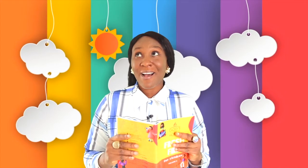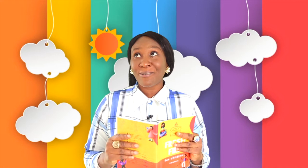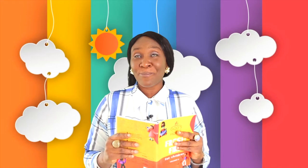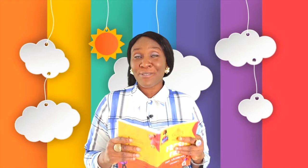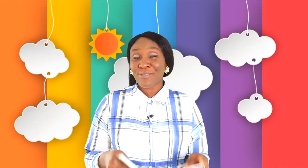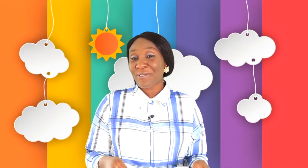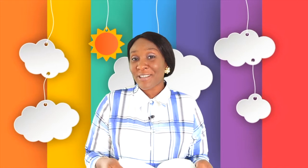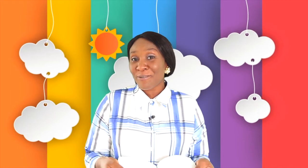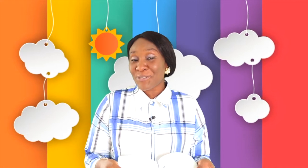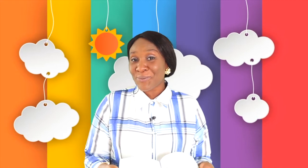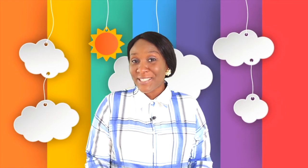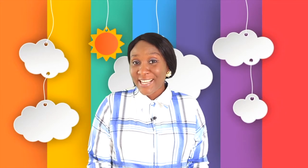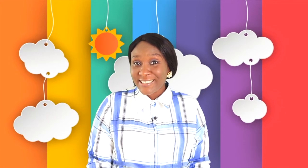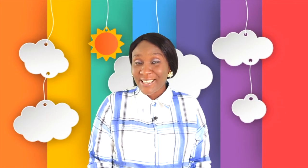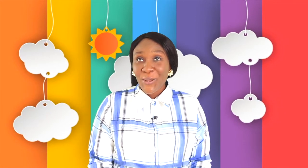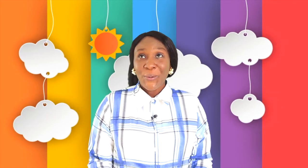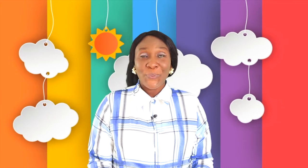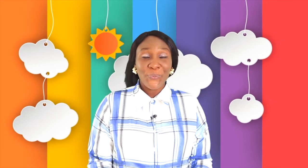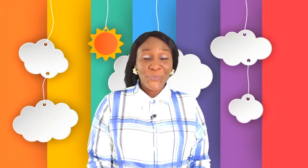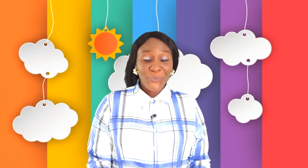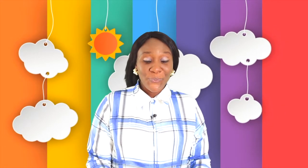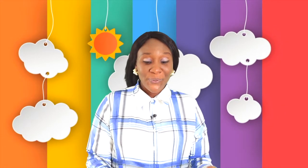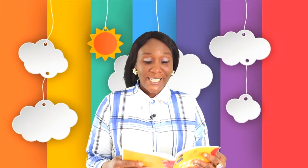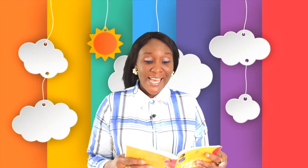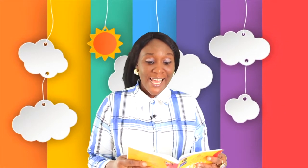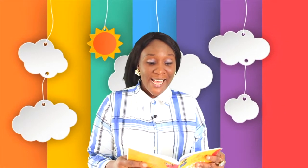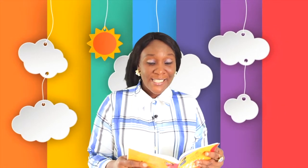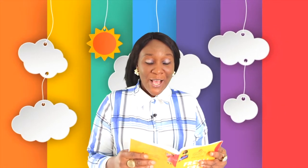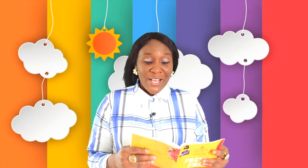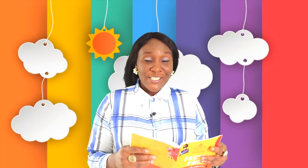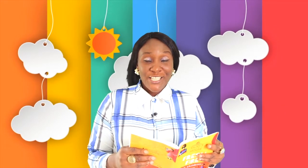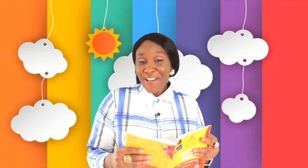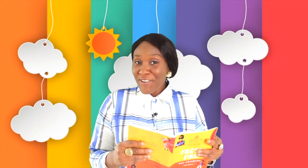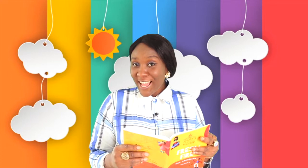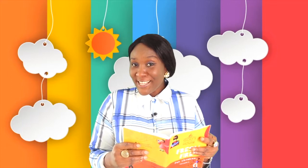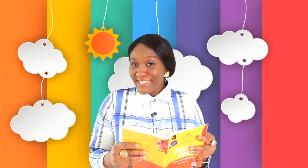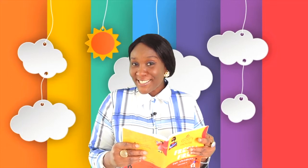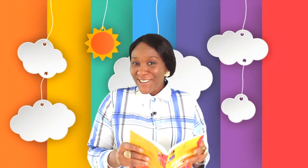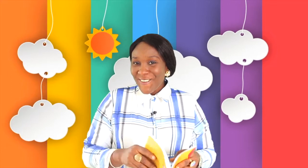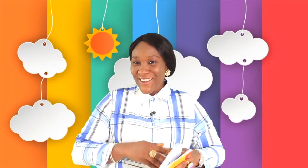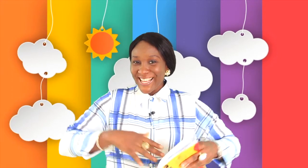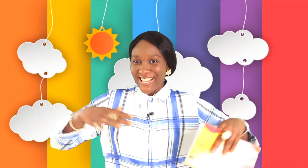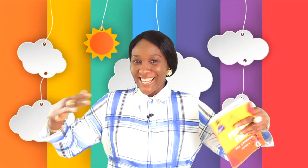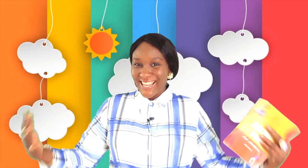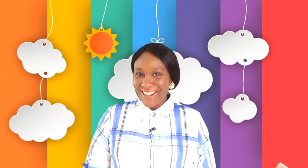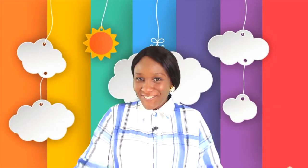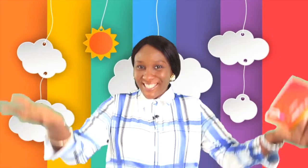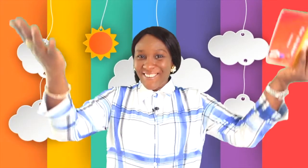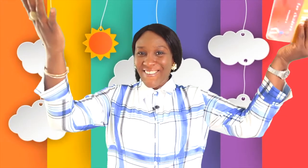20. Wow, the month is already coming to an end. Ooh, yes. GFH, we